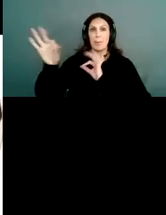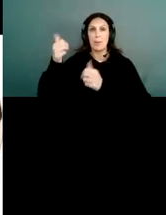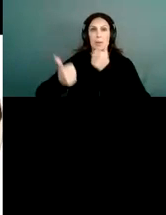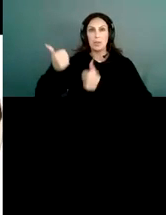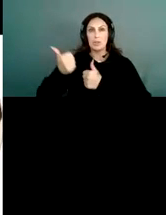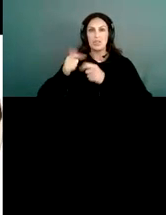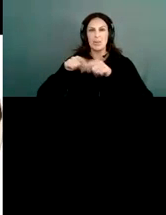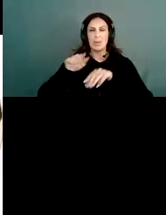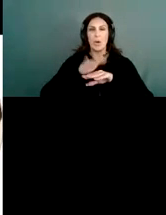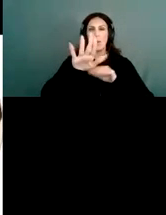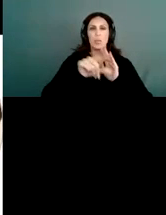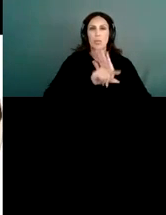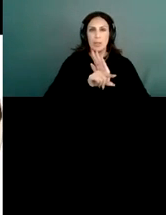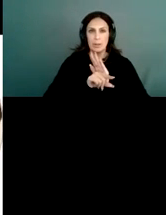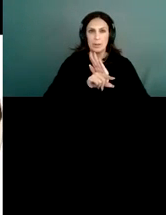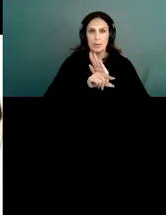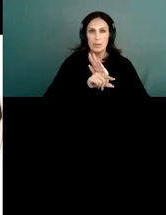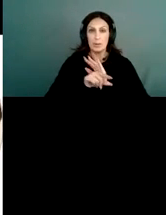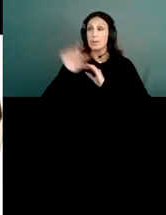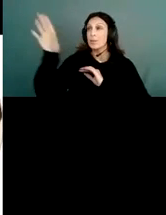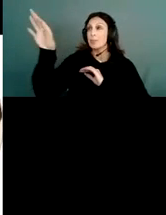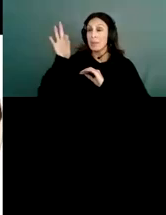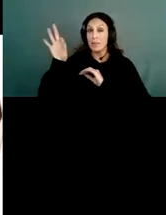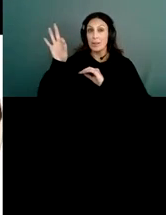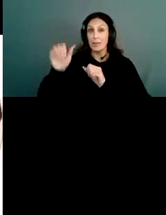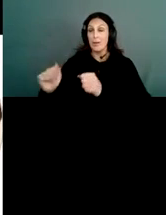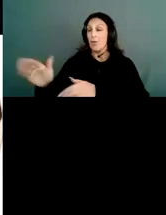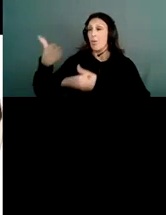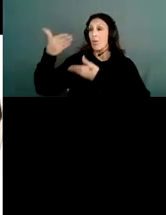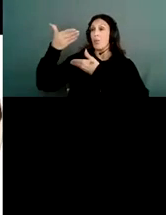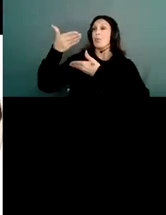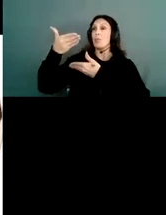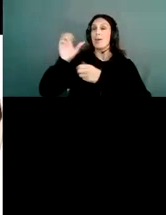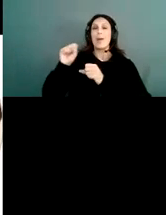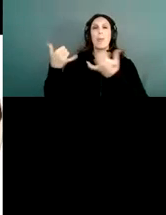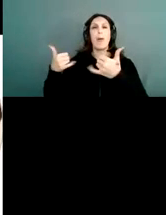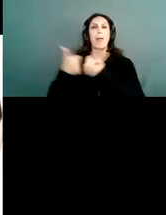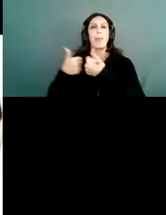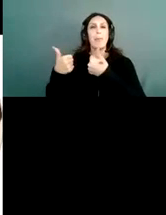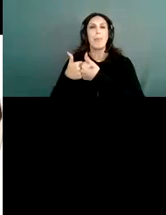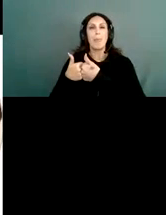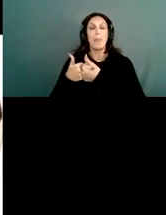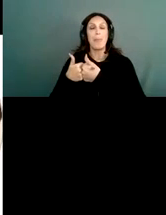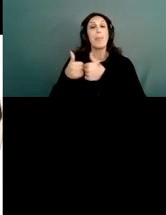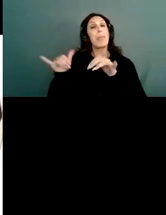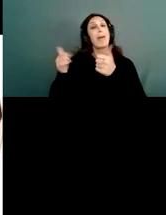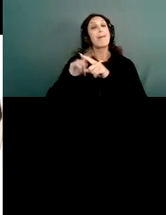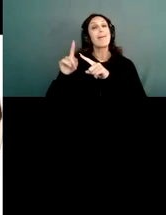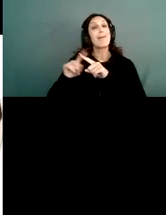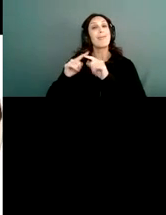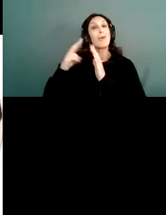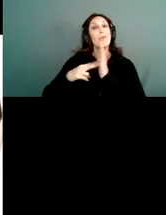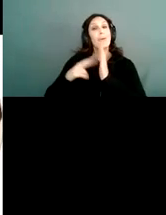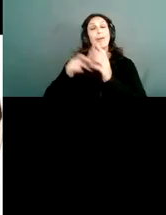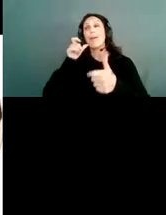the online activities in which they engage. The placement test is automatically accessed when they